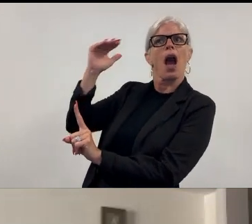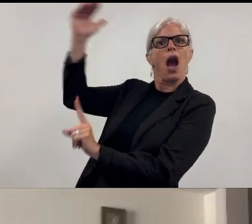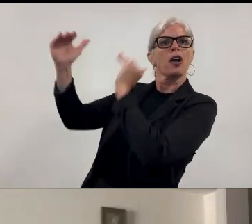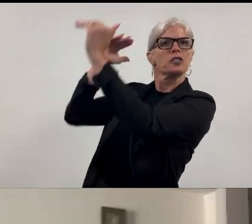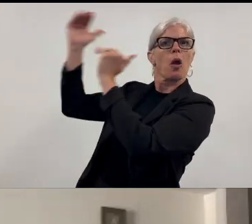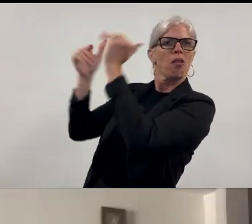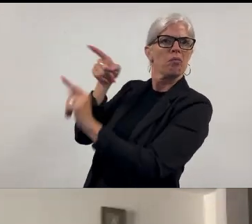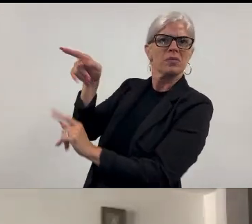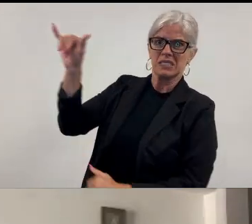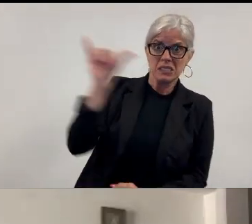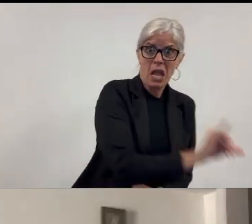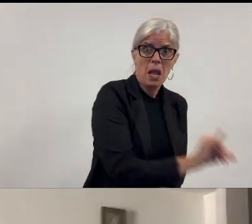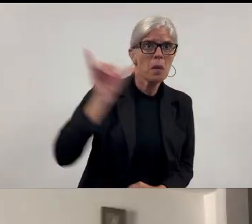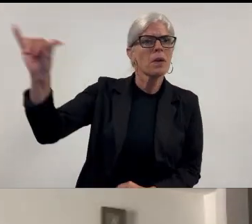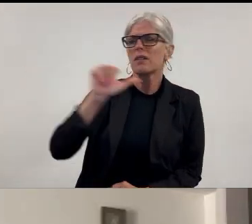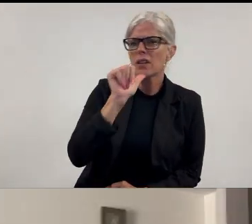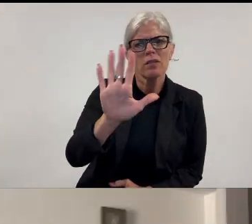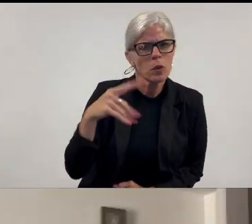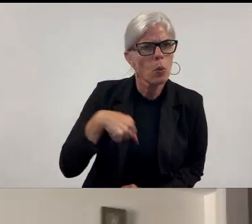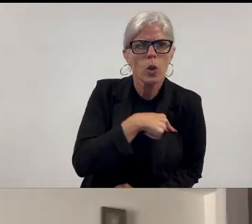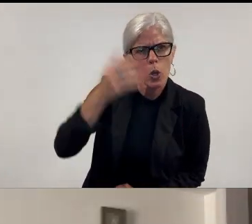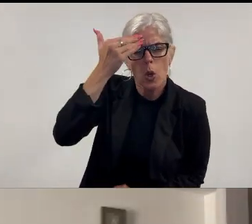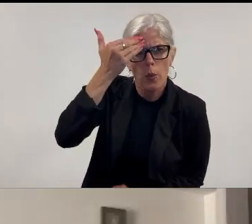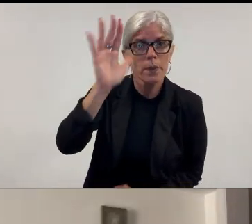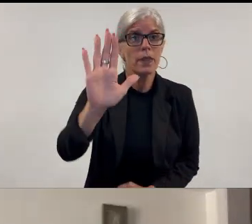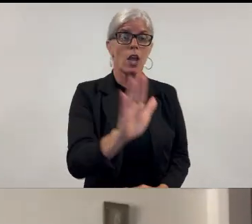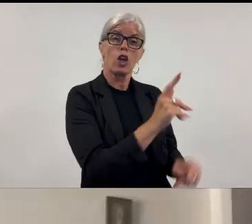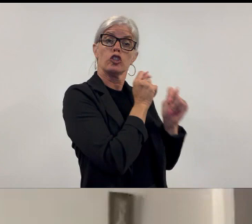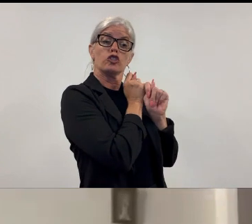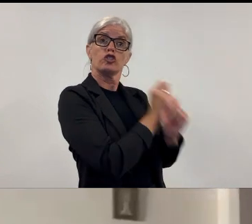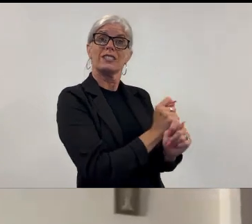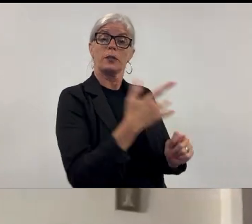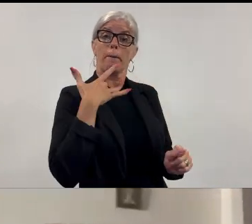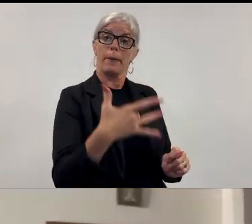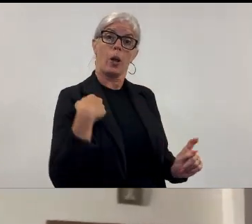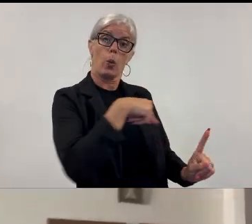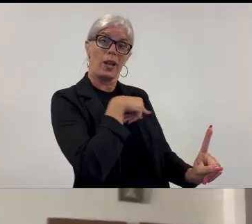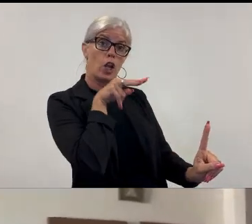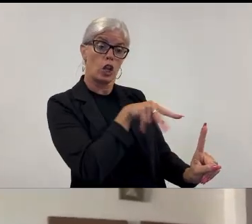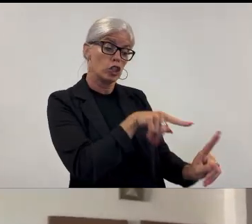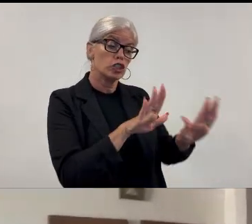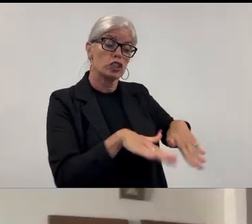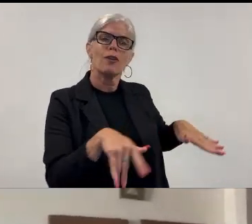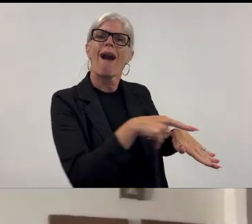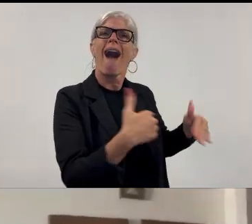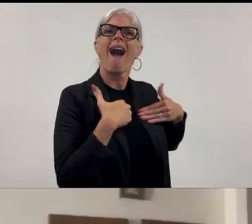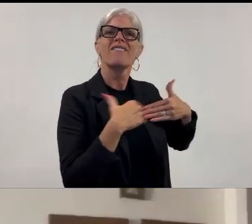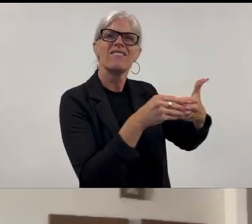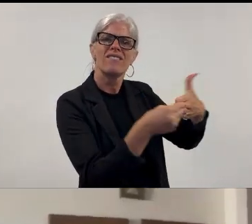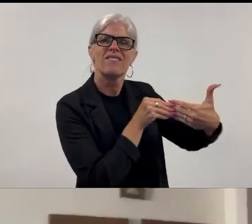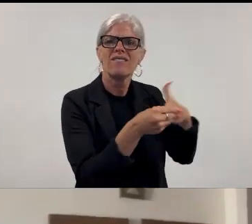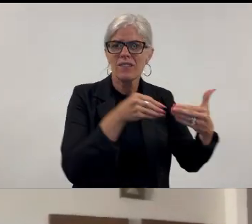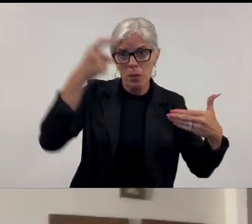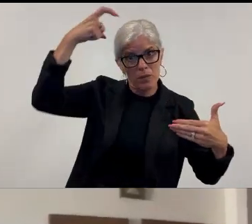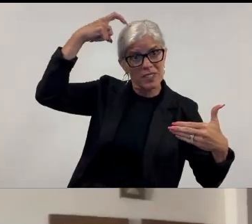a small adult. Right. We all know that. So traditionally we look at children as having a